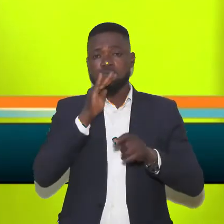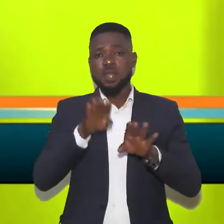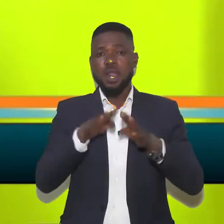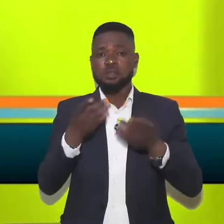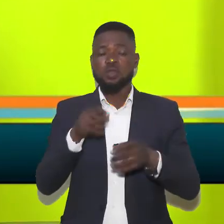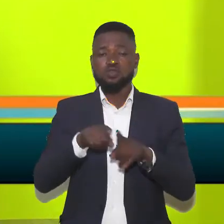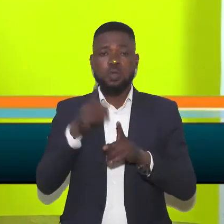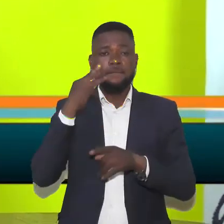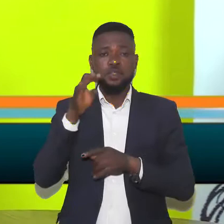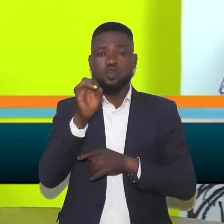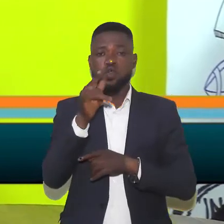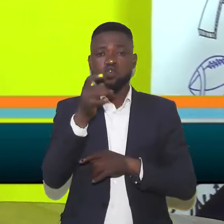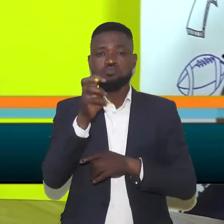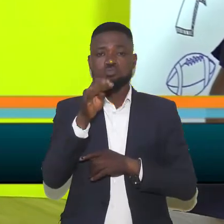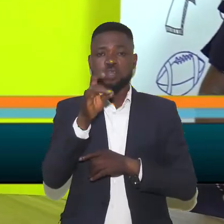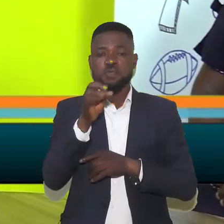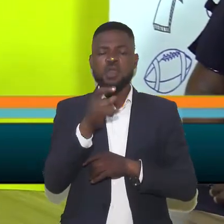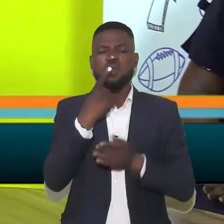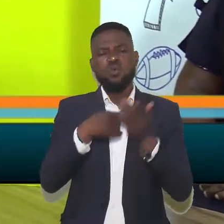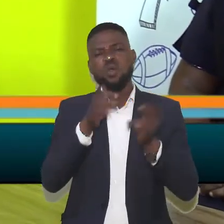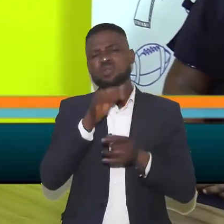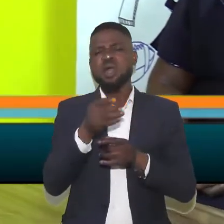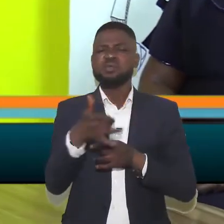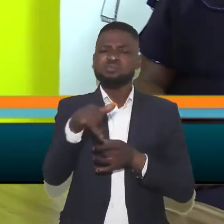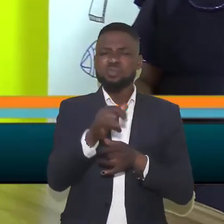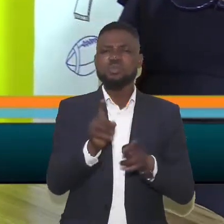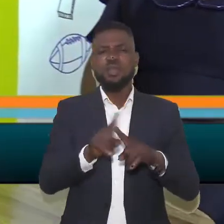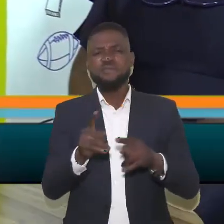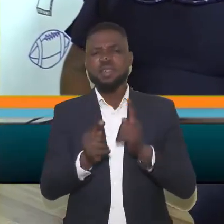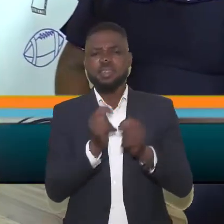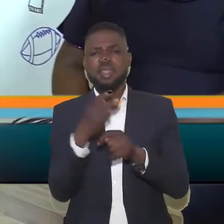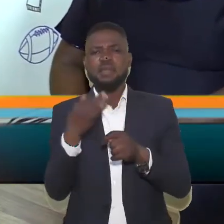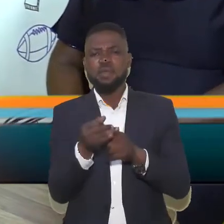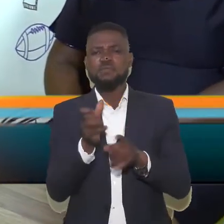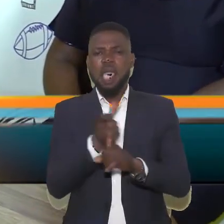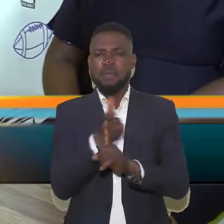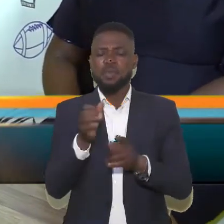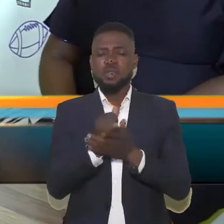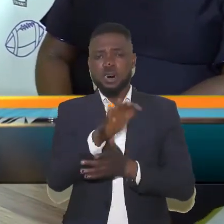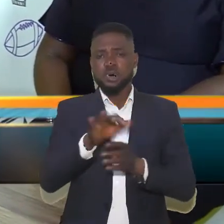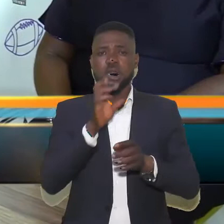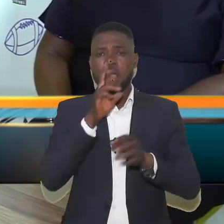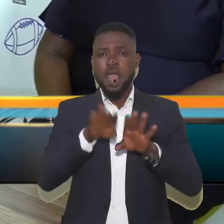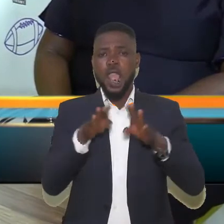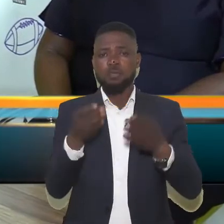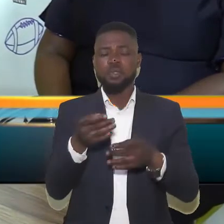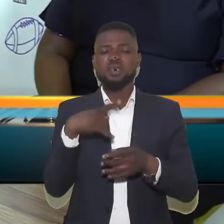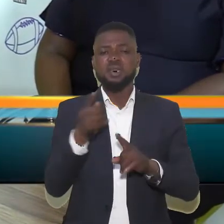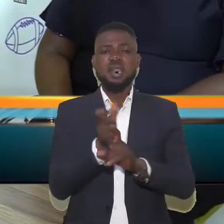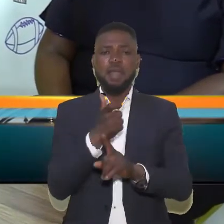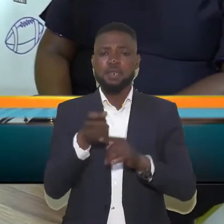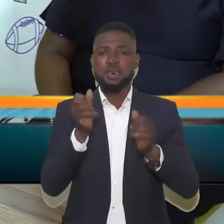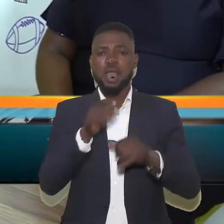Mrs. Ogbemudia, what are those different types of abuse that children are exposed to? Thank you.